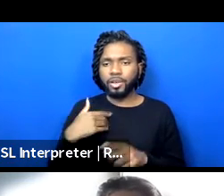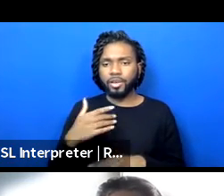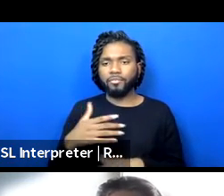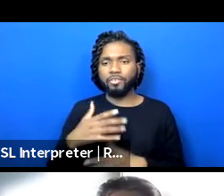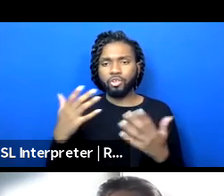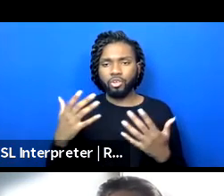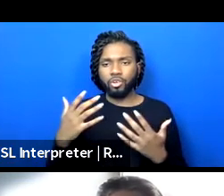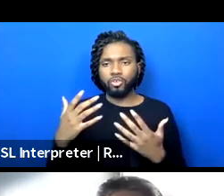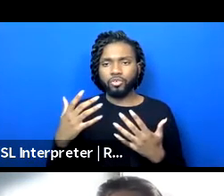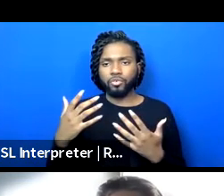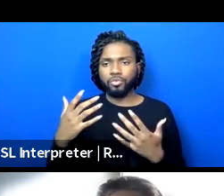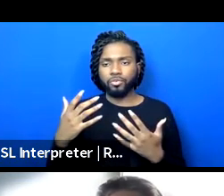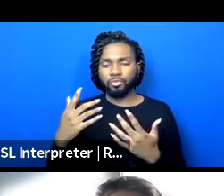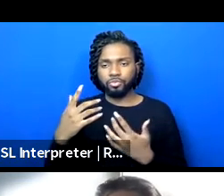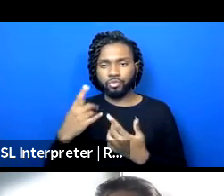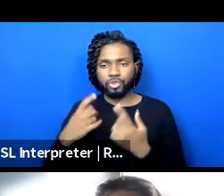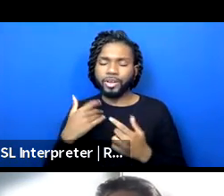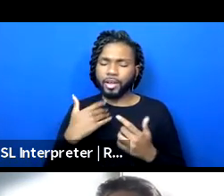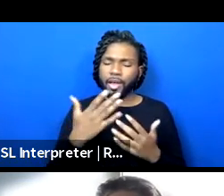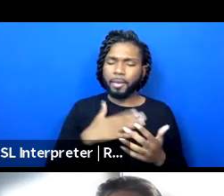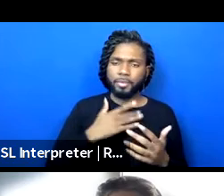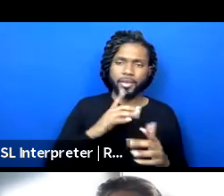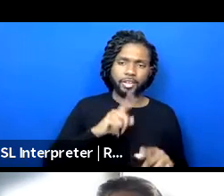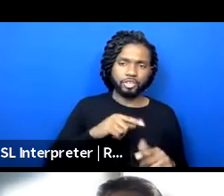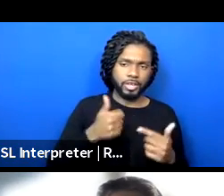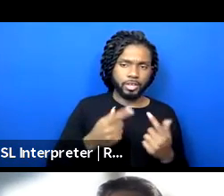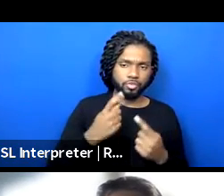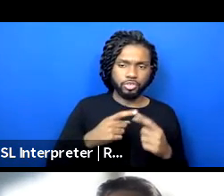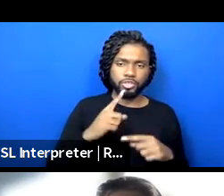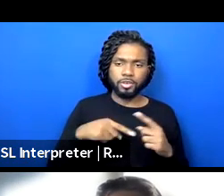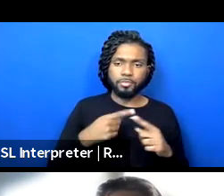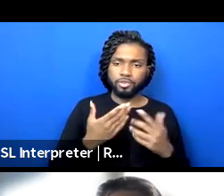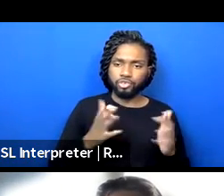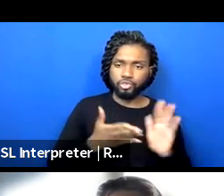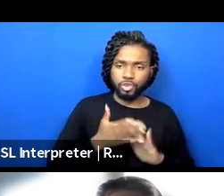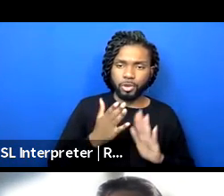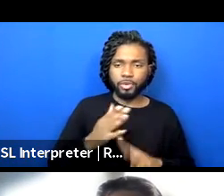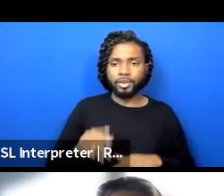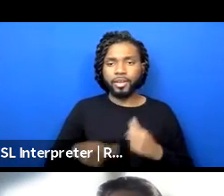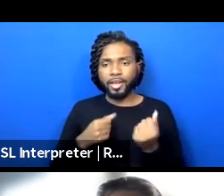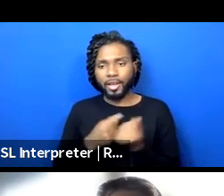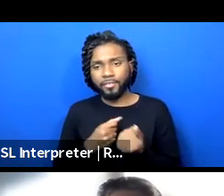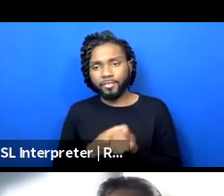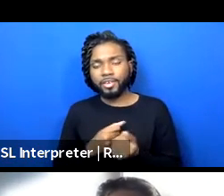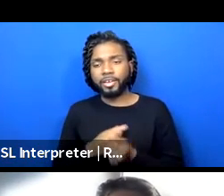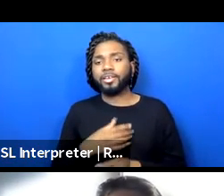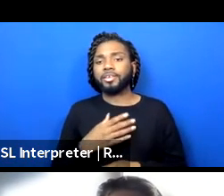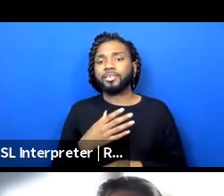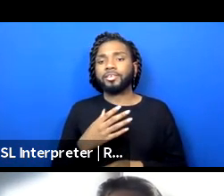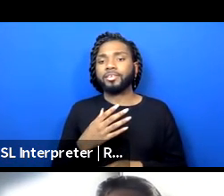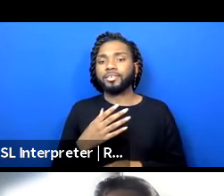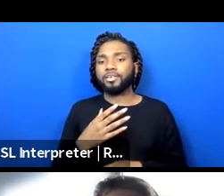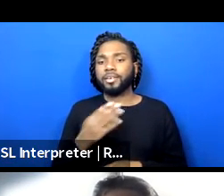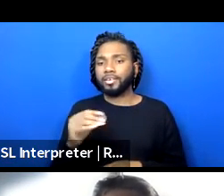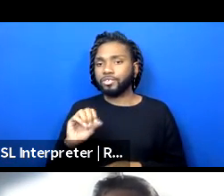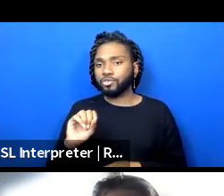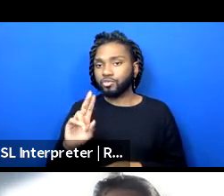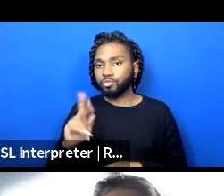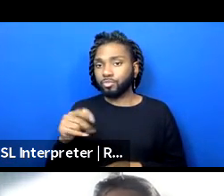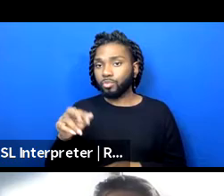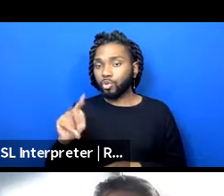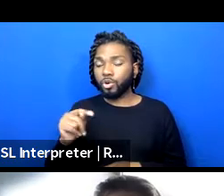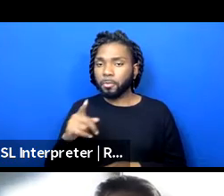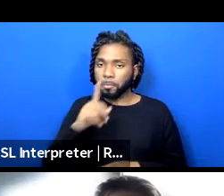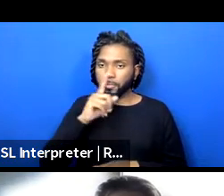I'm happy to answer any other questions, general operating support and advocating for that, which I won't say if you should do